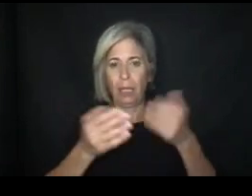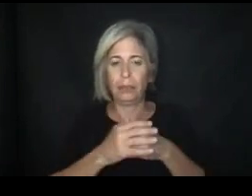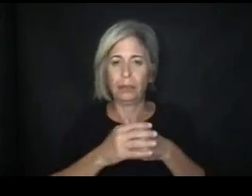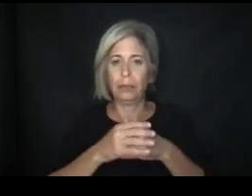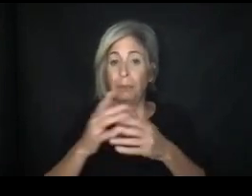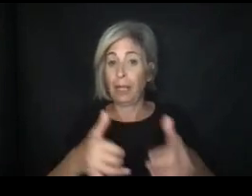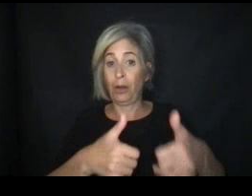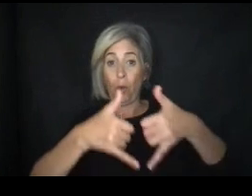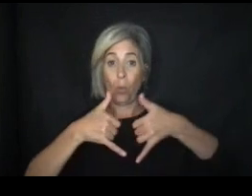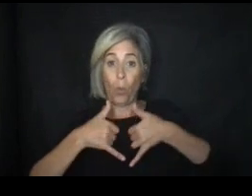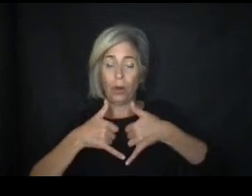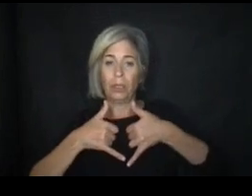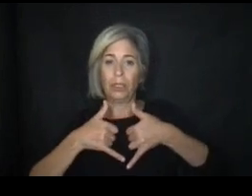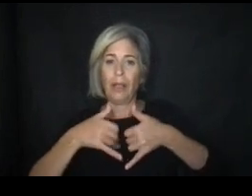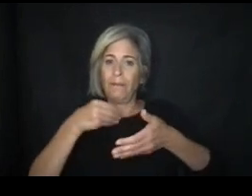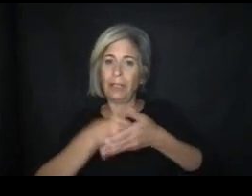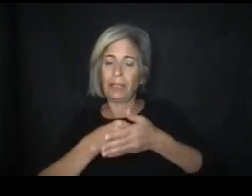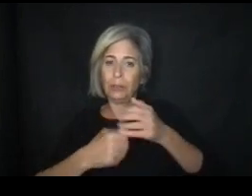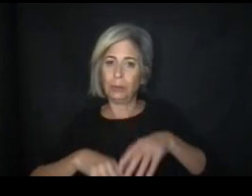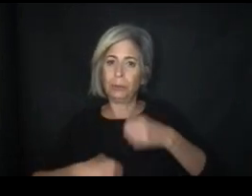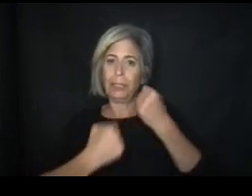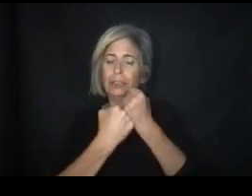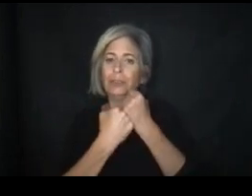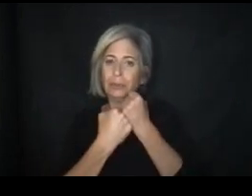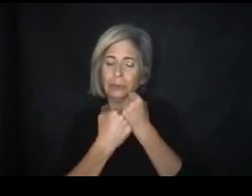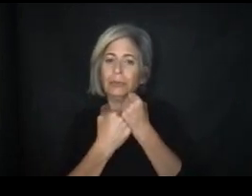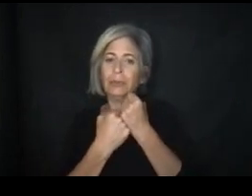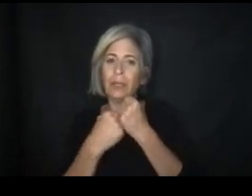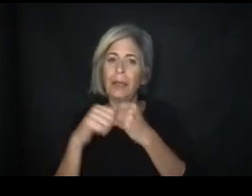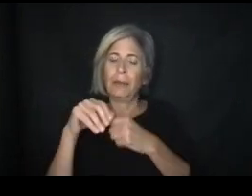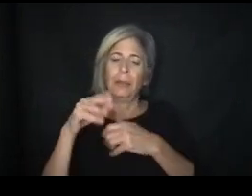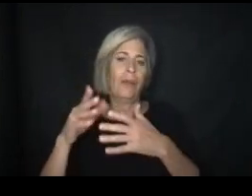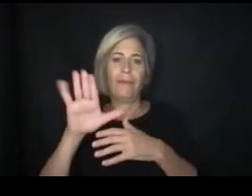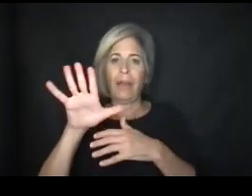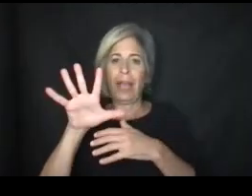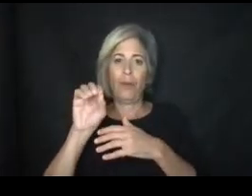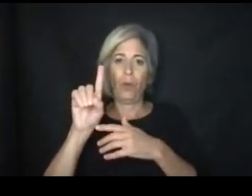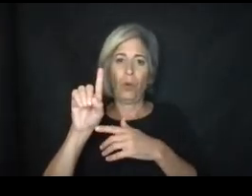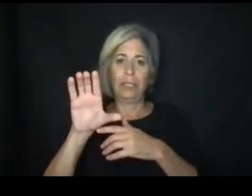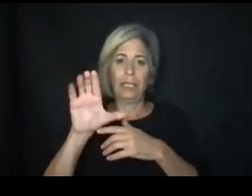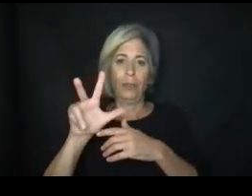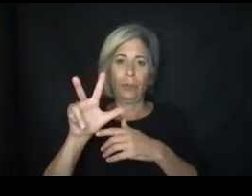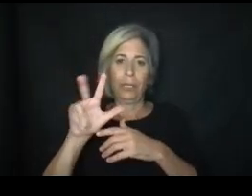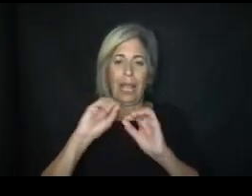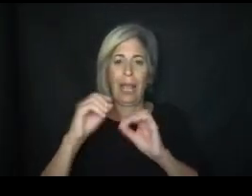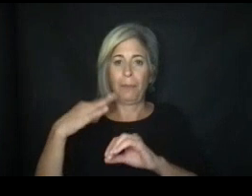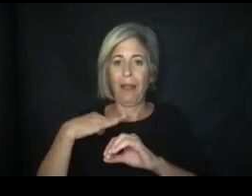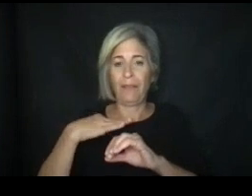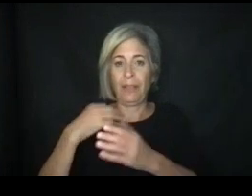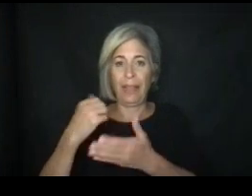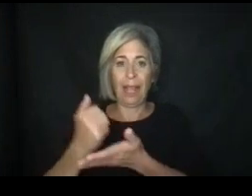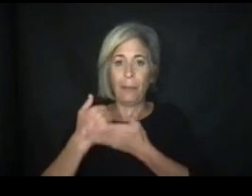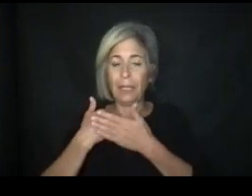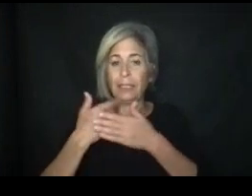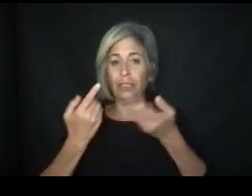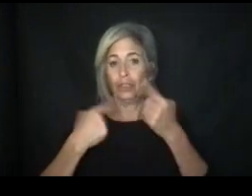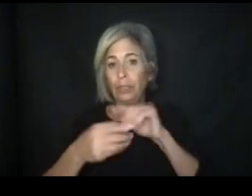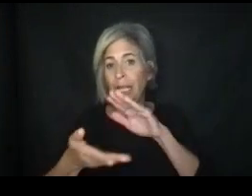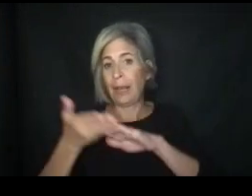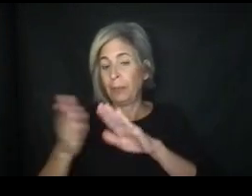awarded a fiscal sponsorship by Side Project Inc., who is a 501c3 nonprofit who has been in operation